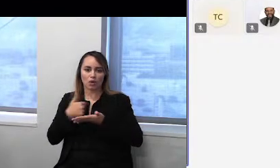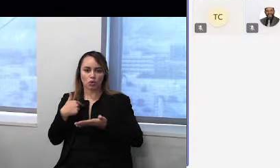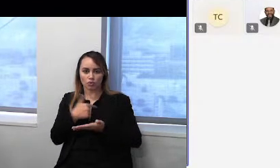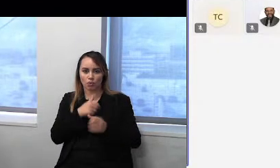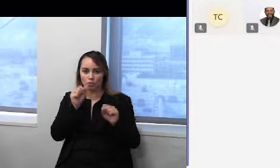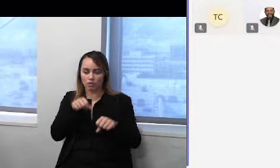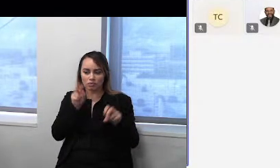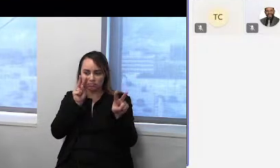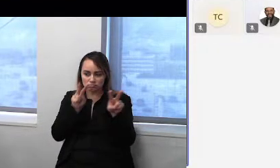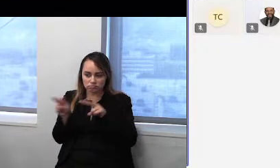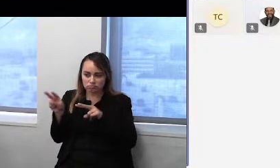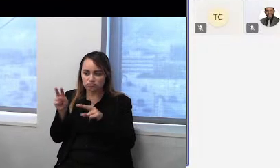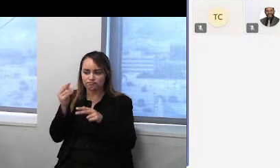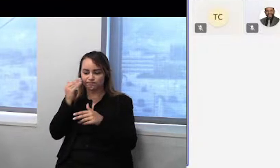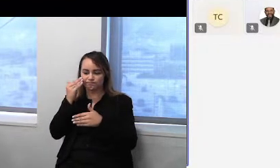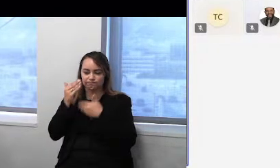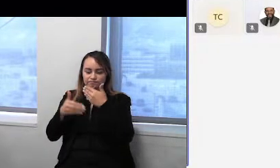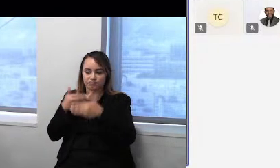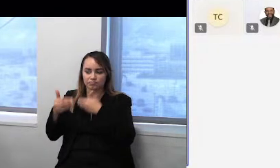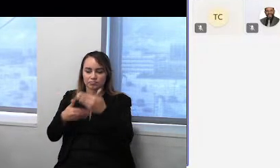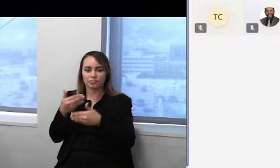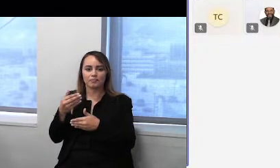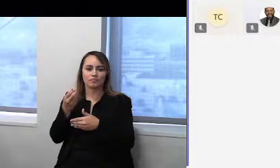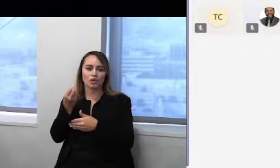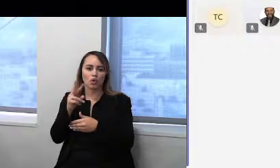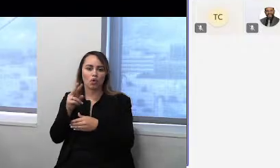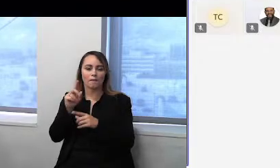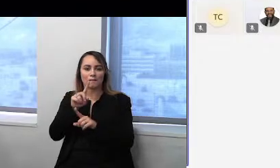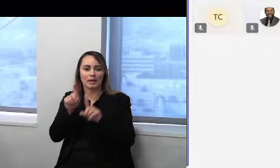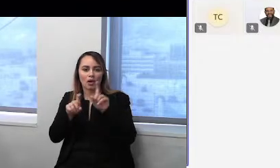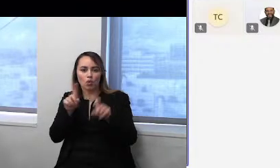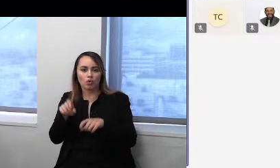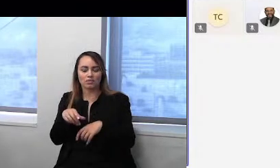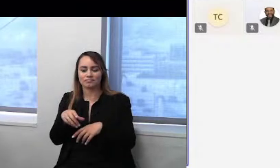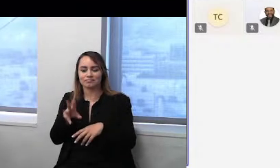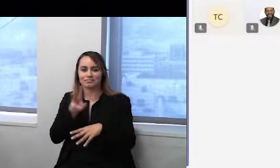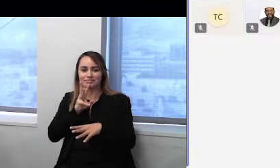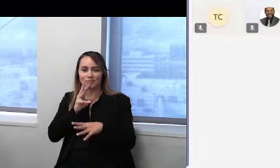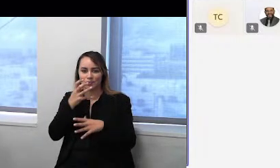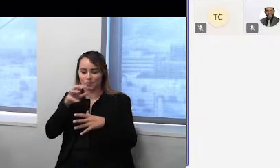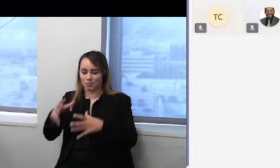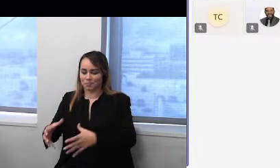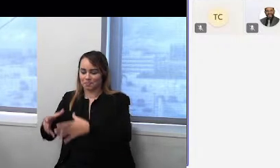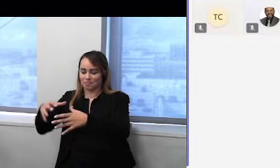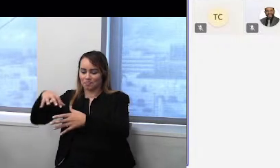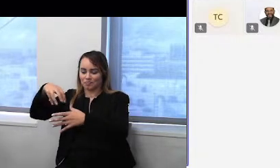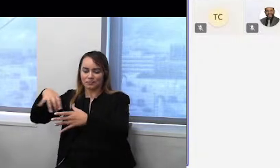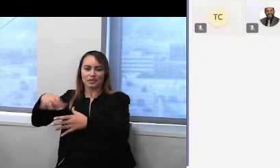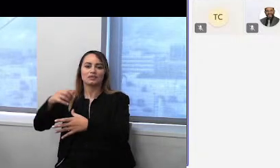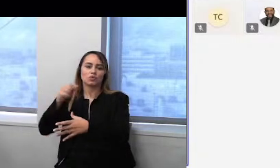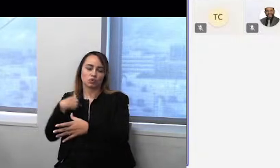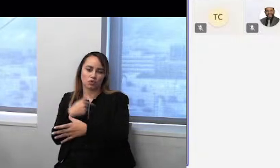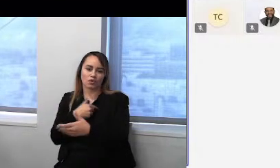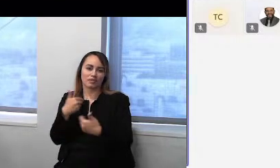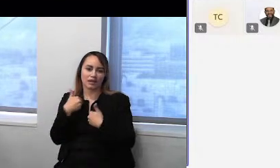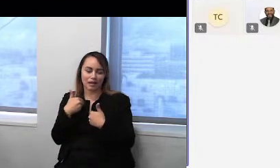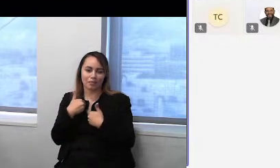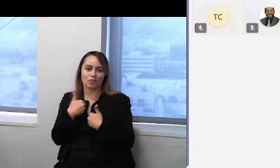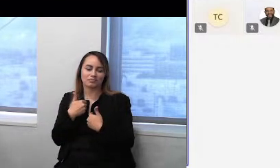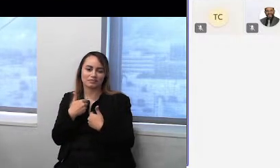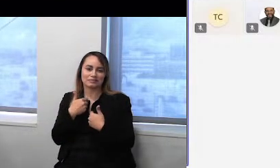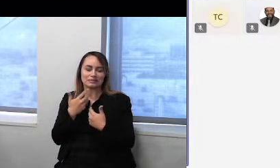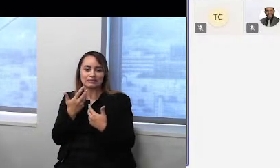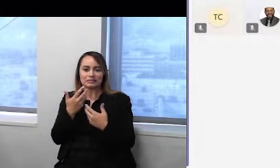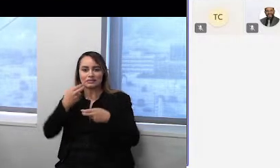Yes, we have issues. Voltage. Yes, we have issues. Transfer capabilities. Yes, we have issues. Ascertaining where to put the dollars